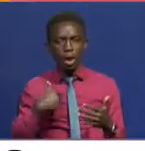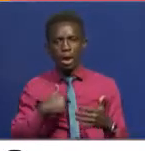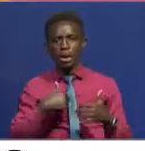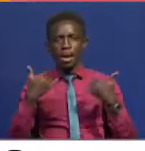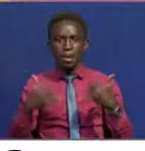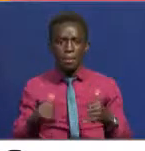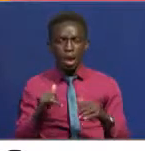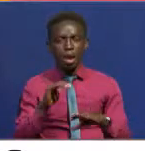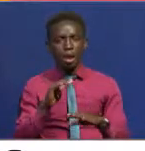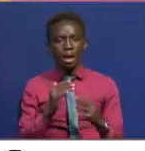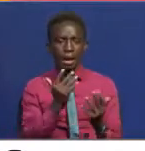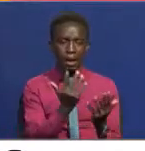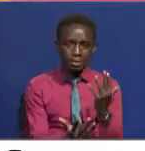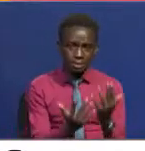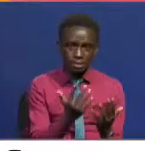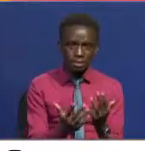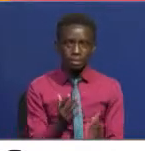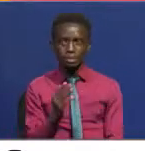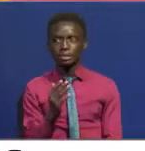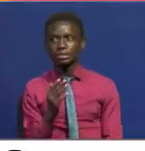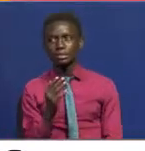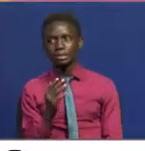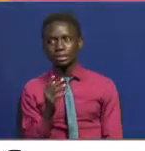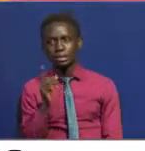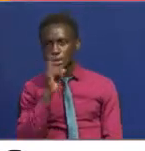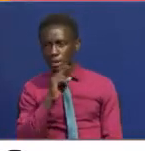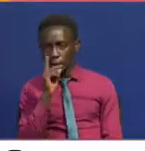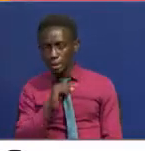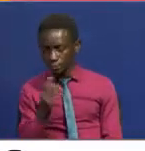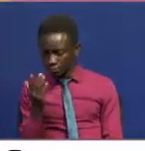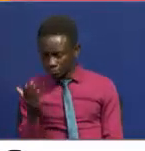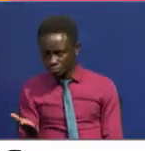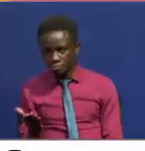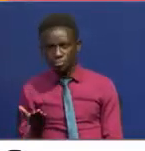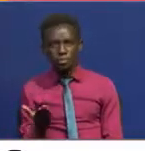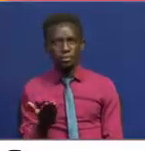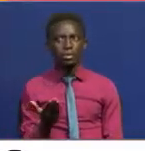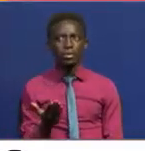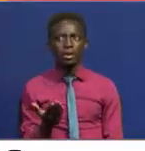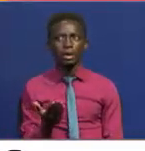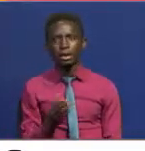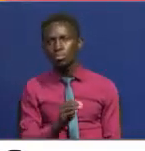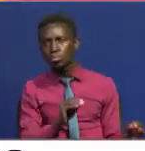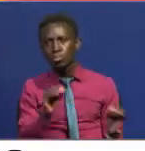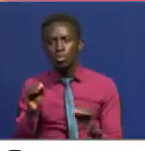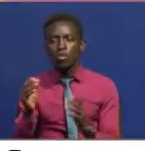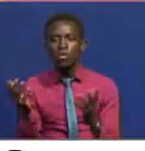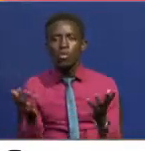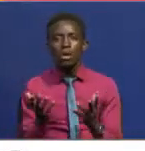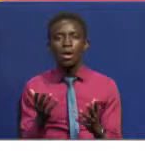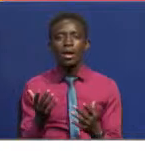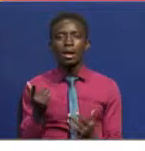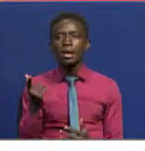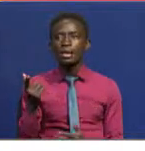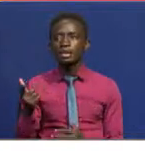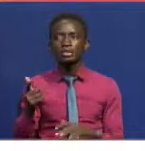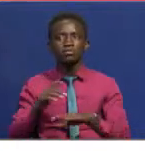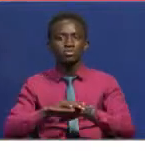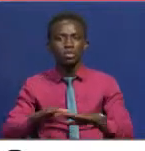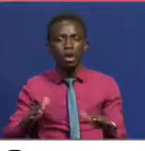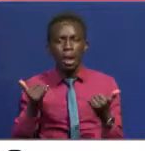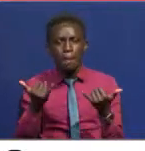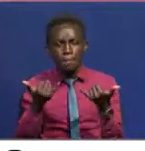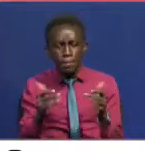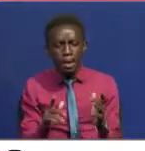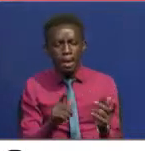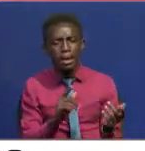grass, on dust, maybe on dusty surfaces and that, and now moving to a wooden floor. Yes. How do you prepare a player for that